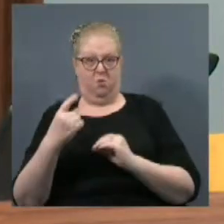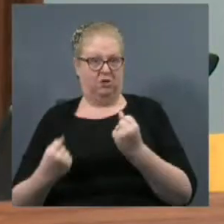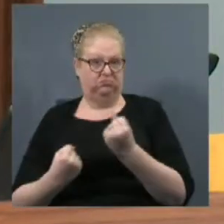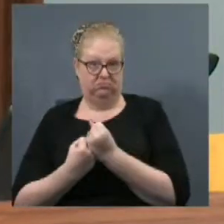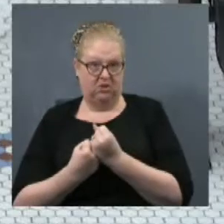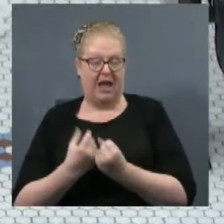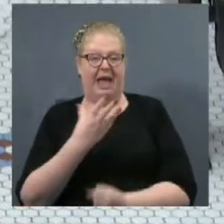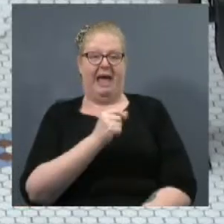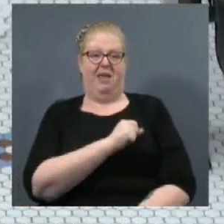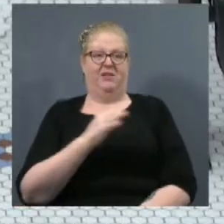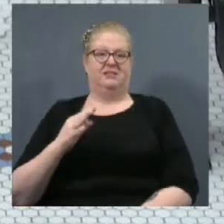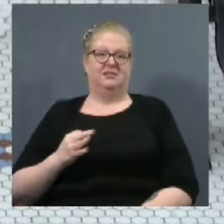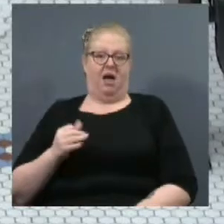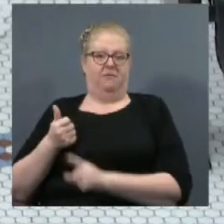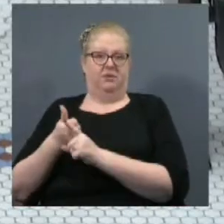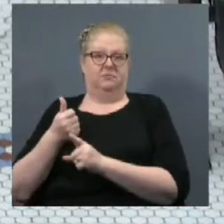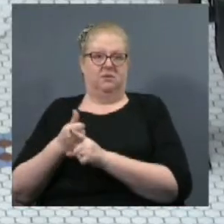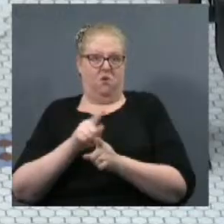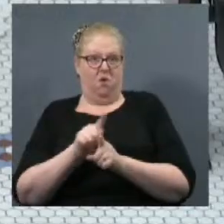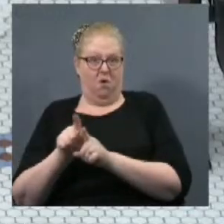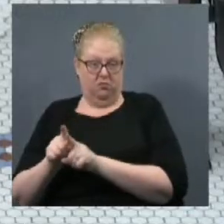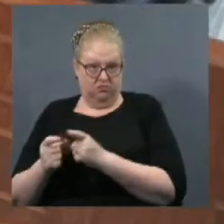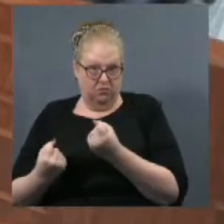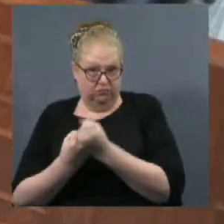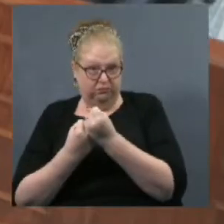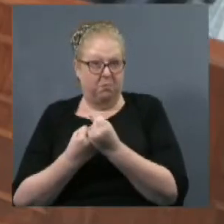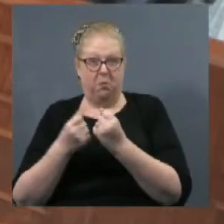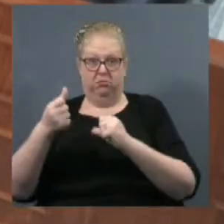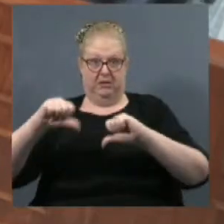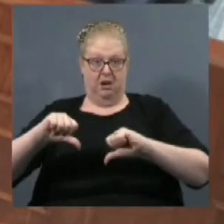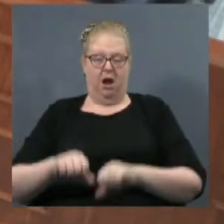also recommended. That is true, yes, sir. All right, thank you.